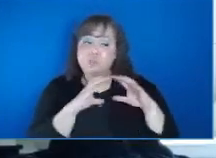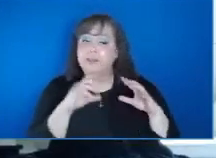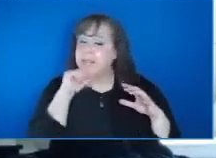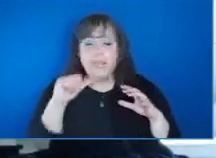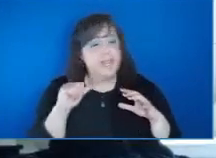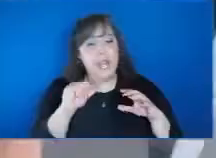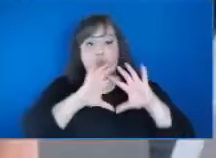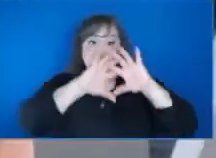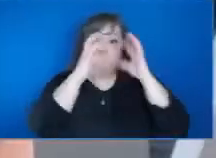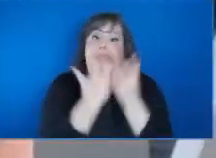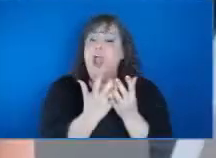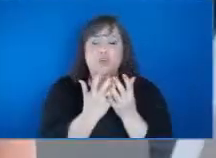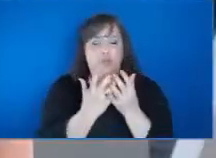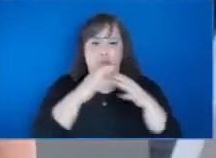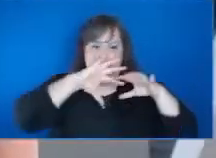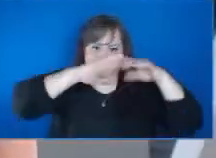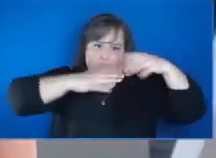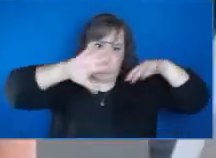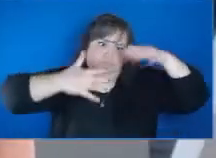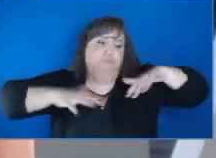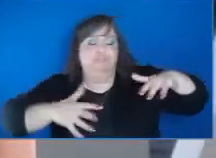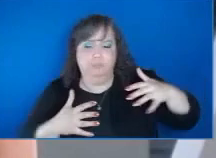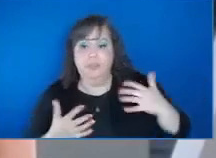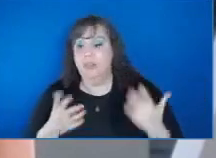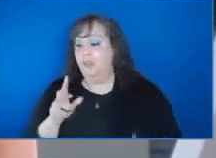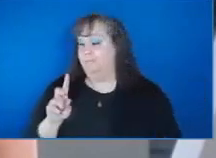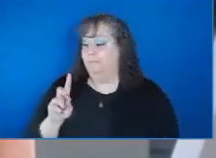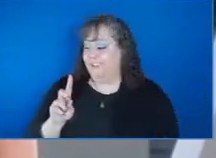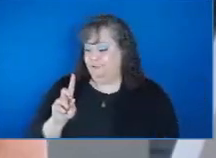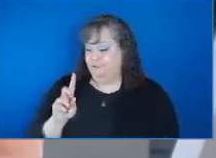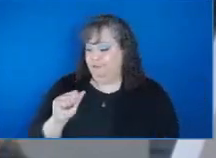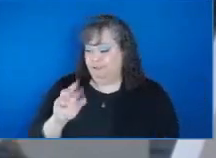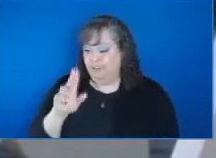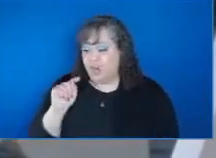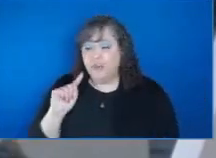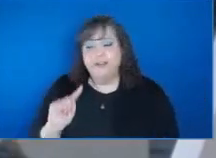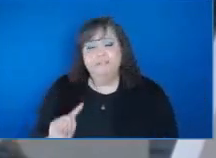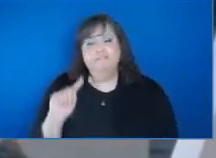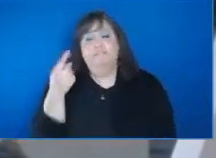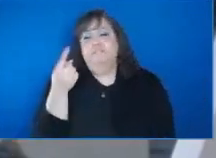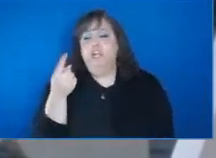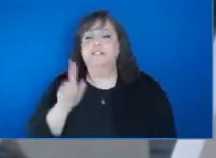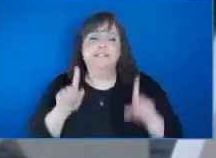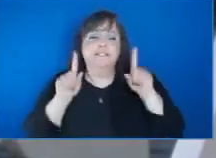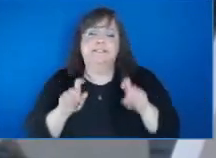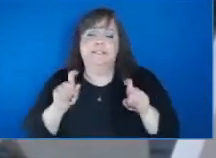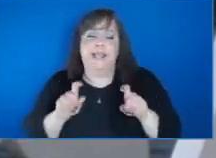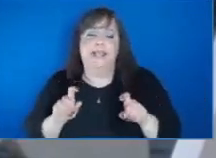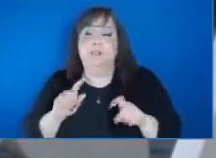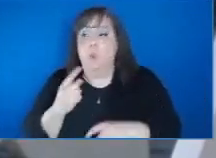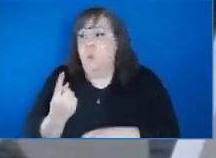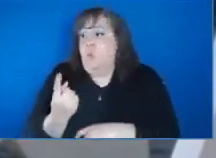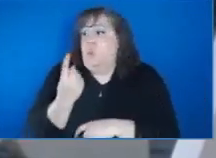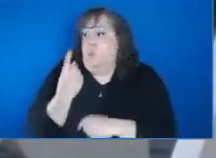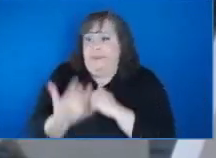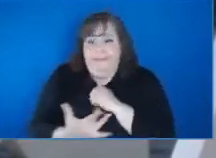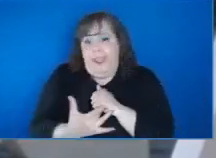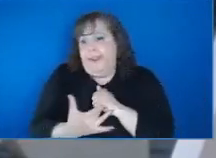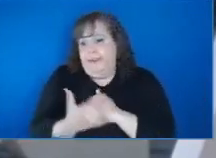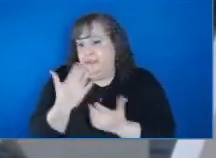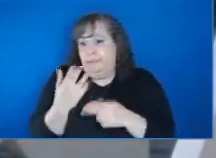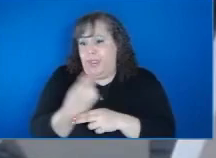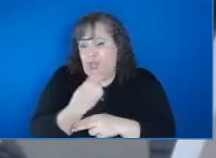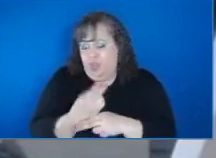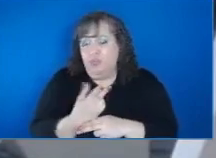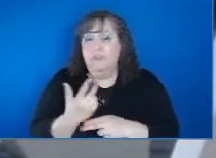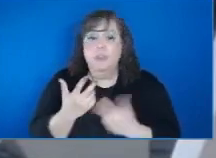own complication. So, but DART really is just the start. It's just the first test of one technique that you might use, and it'll be interesting to see what else